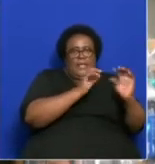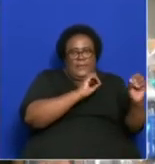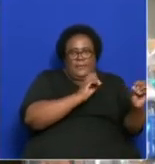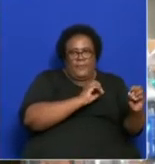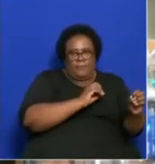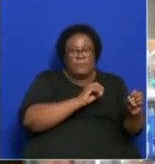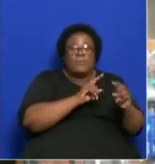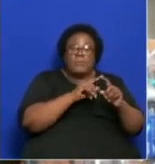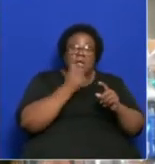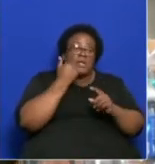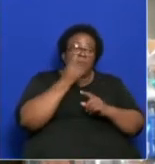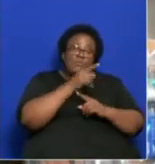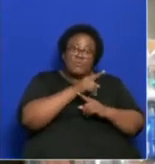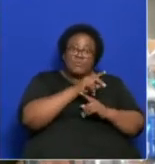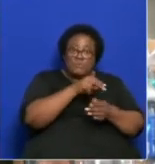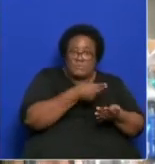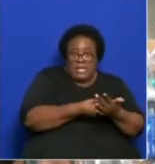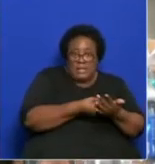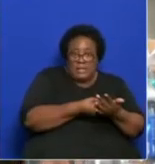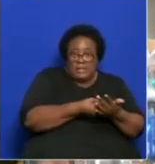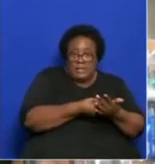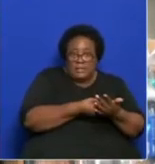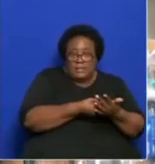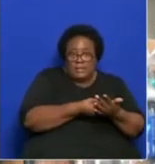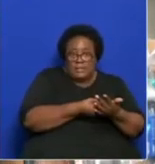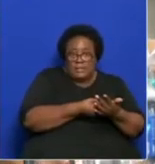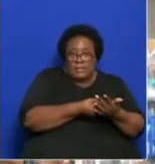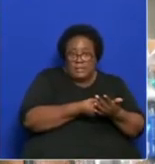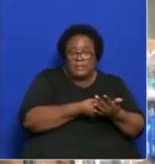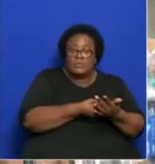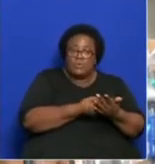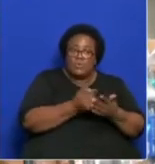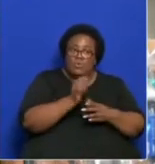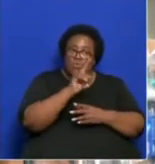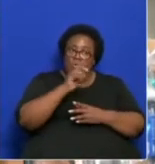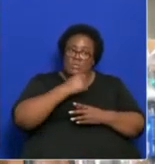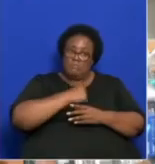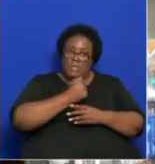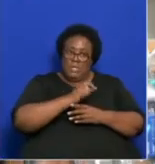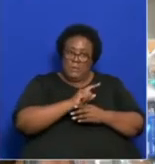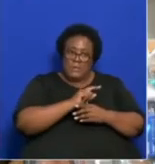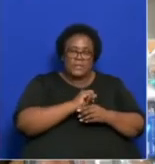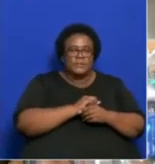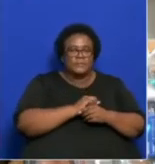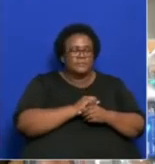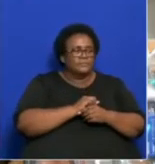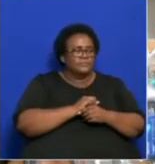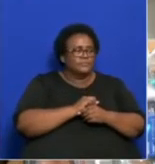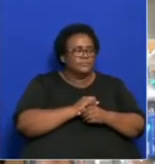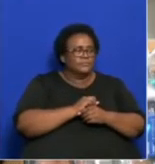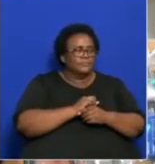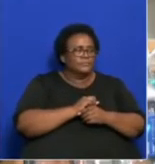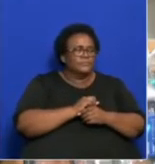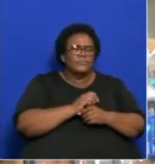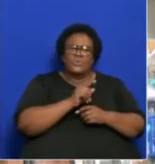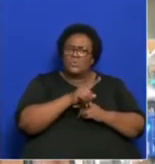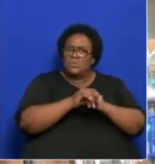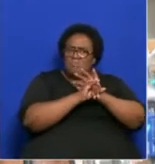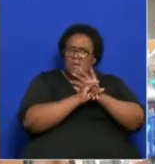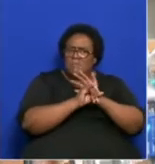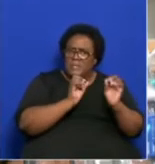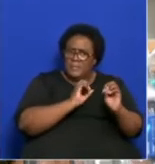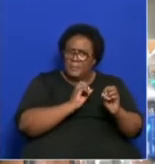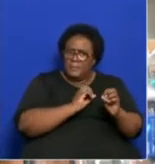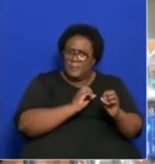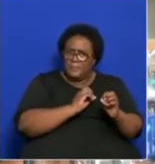invoices relating to those ad hoc services, my question is, would you not have picked up that, in